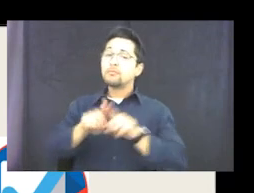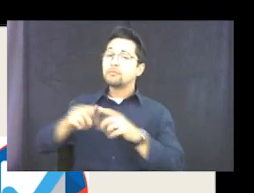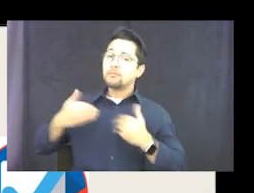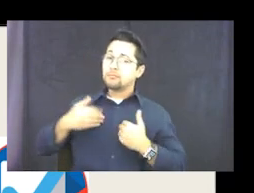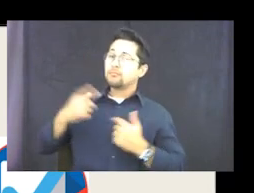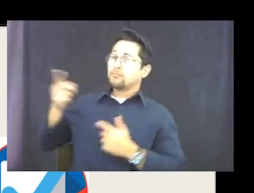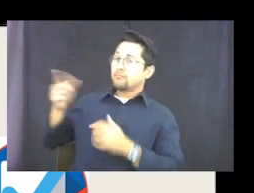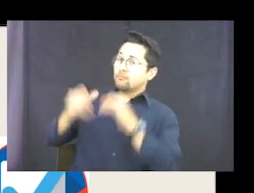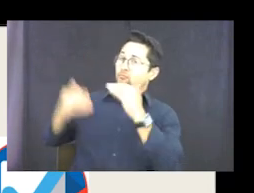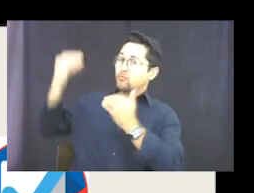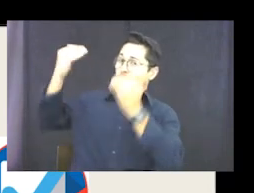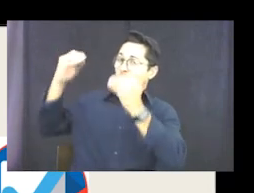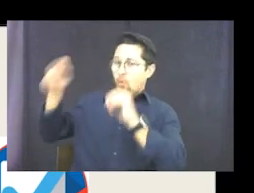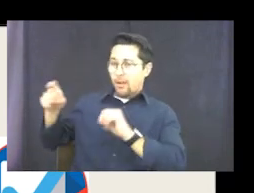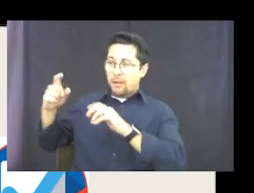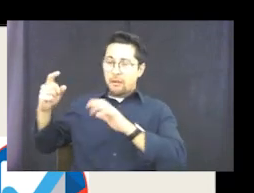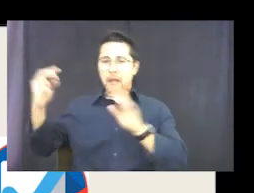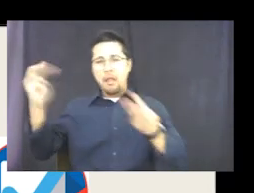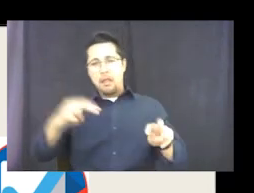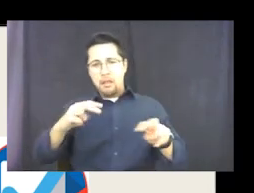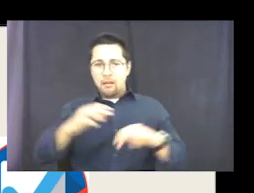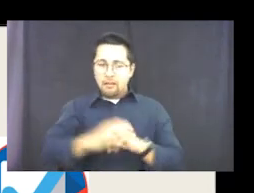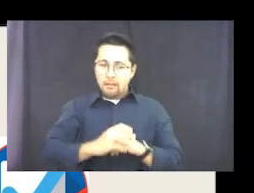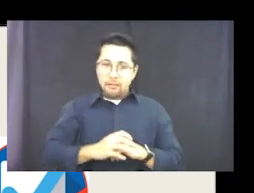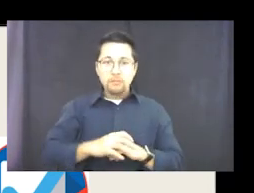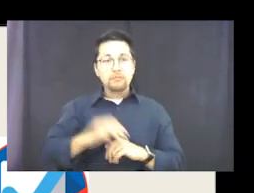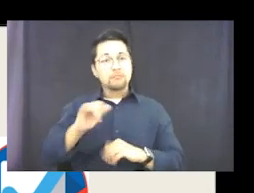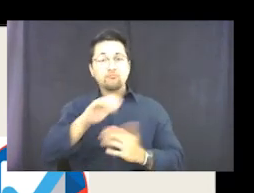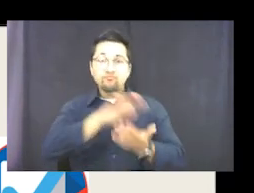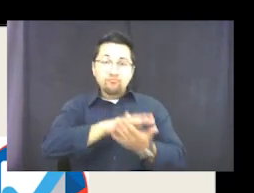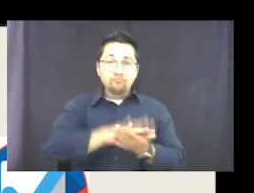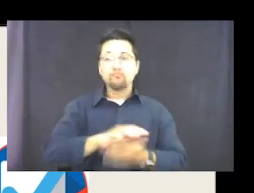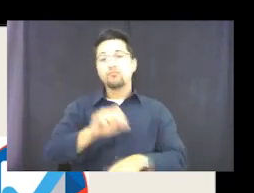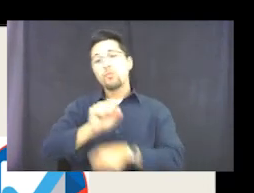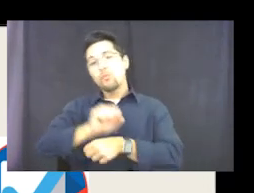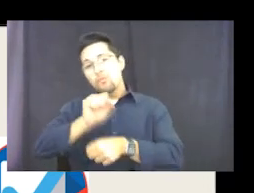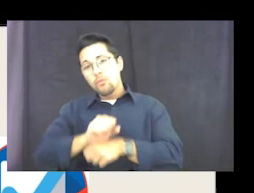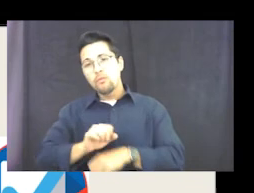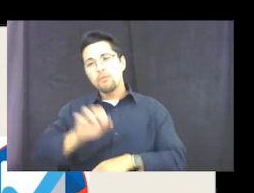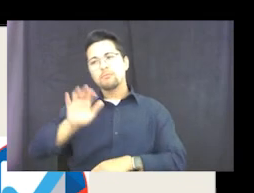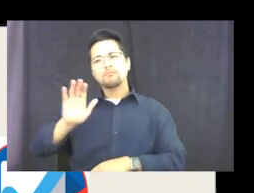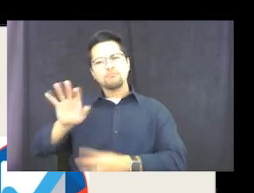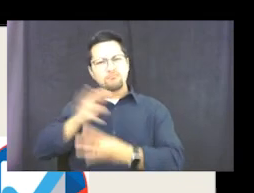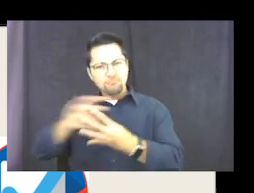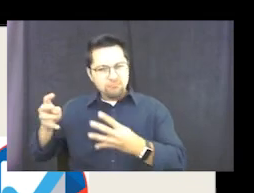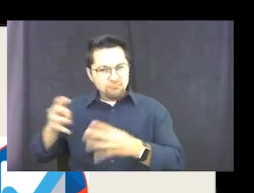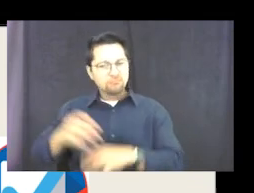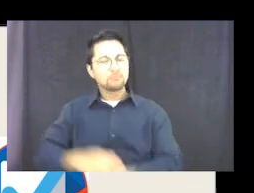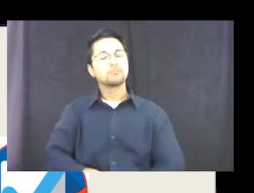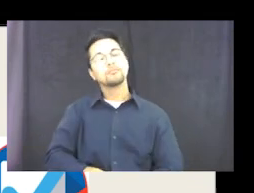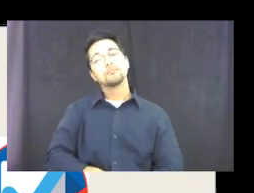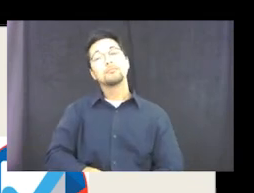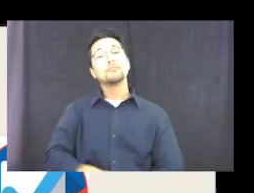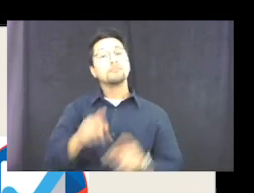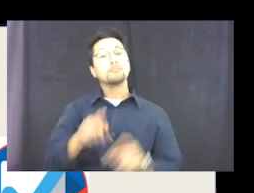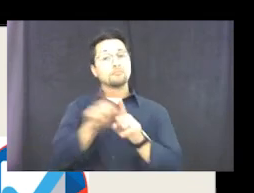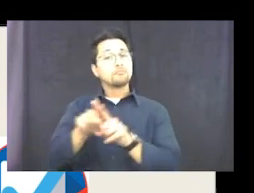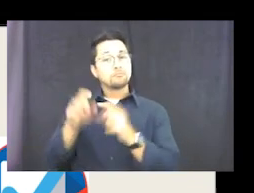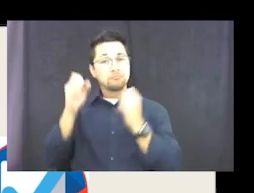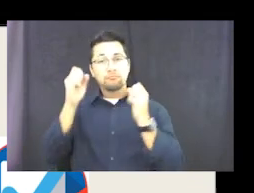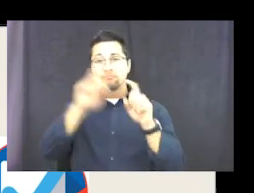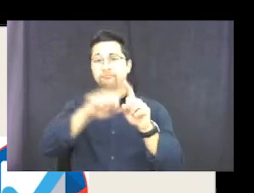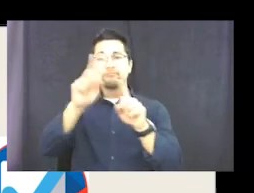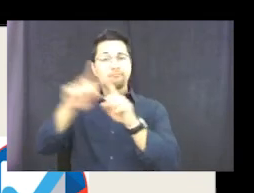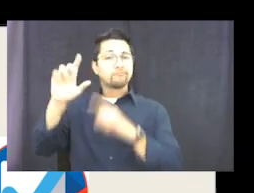to reflect on your weekly performance in all of these areas, including school, work, and your scheduling. There are also many apps that can